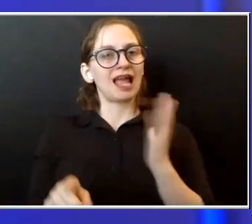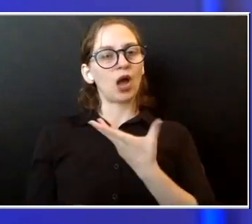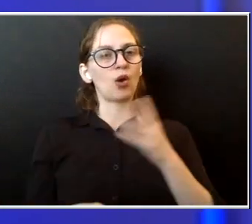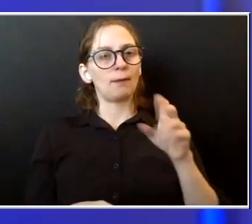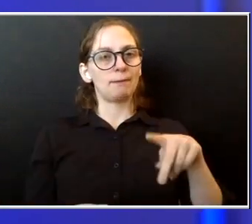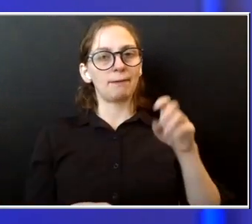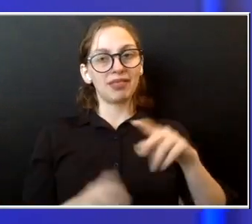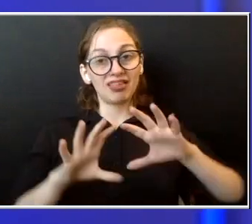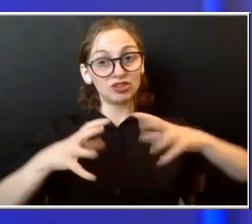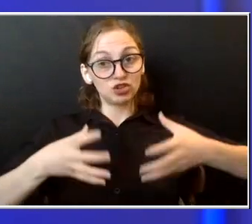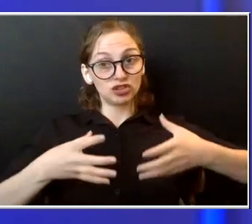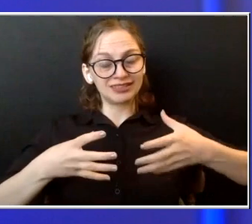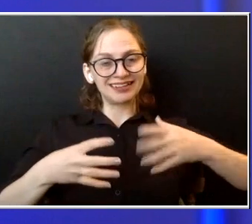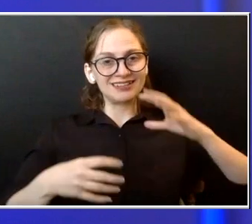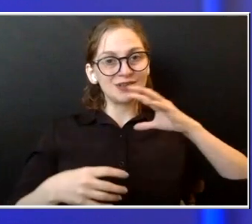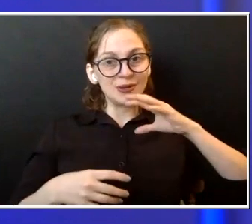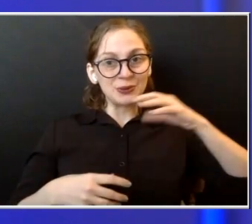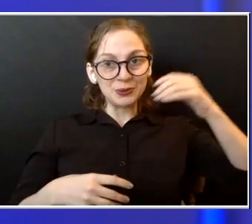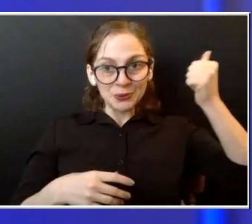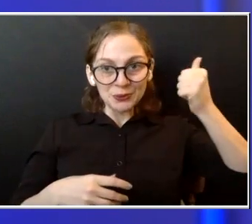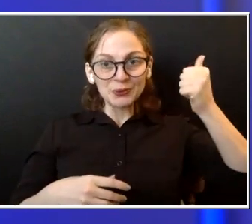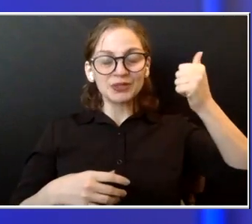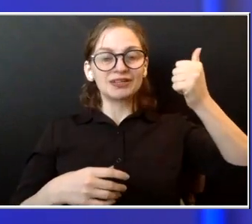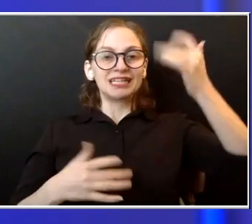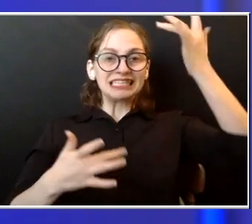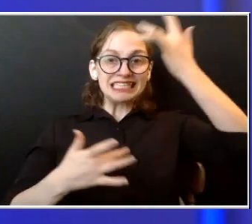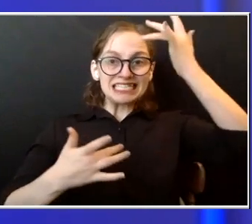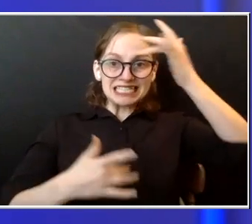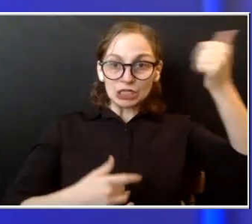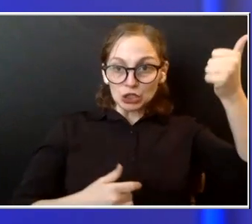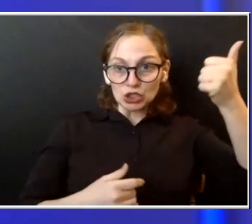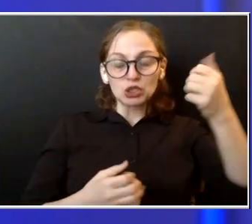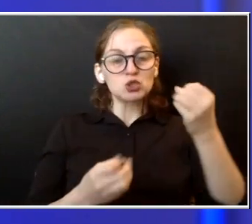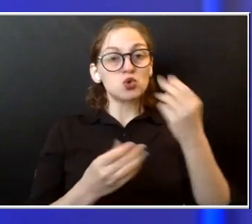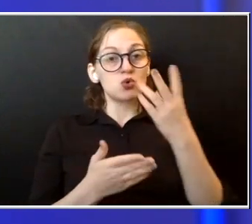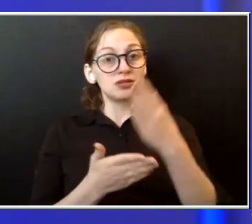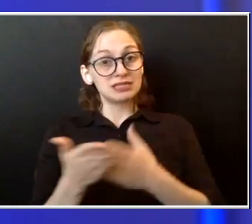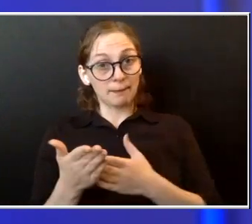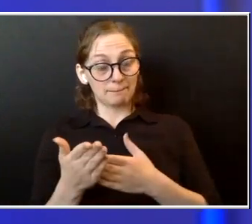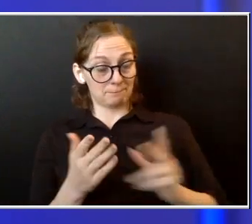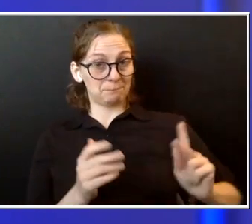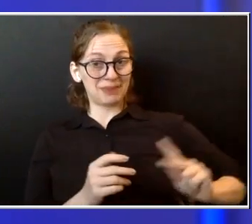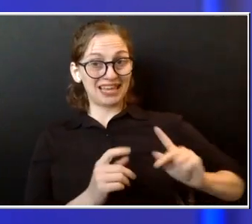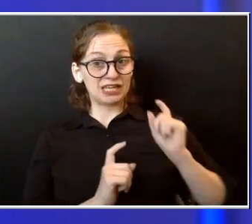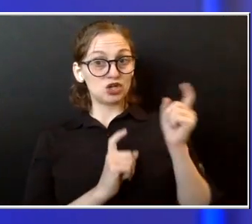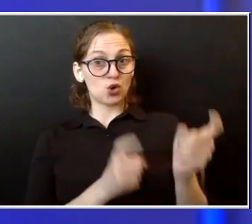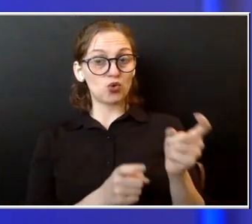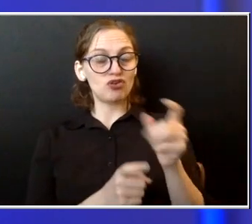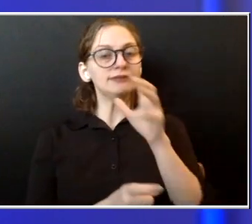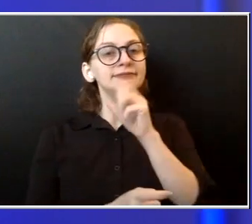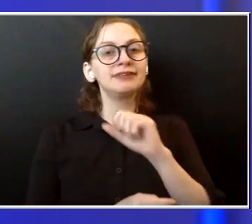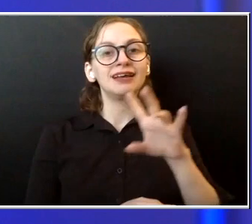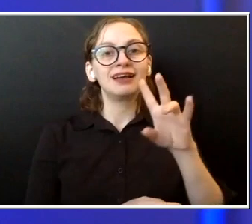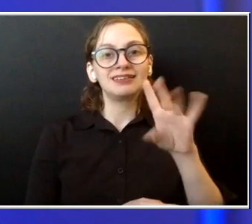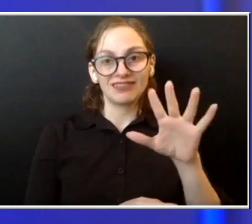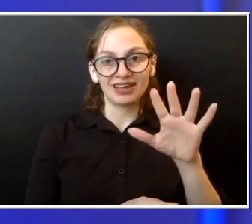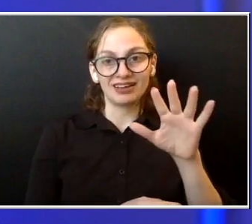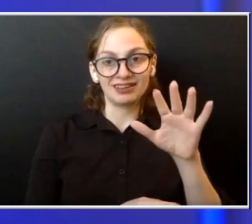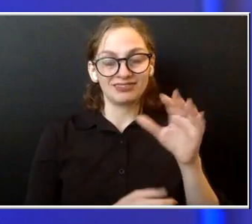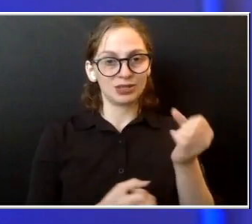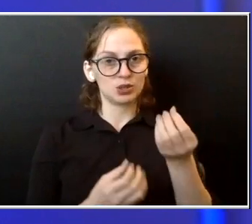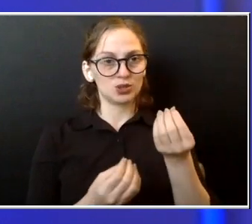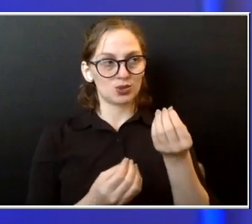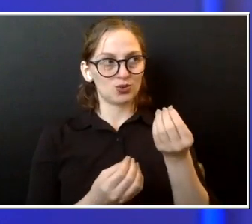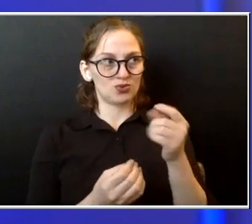and more sick, and so some of the kidney donors are 70, 75, and there's a question, should we put this kidney into somebody who's